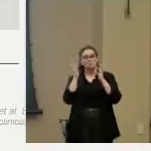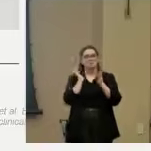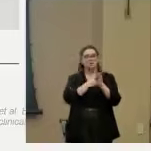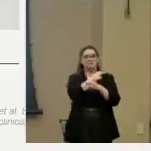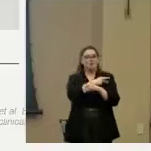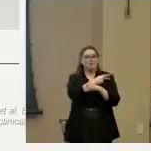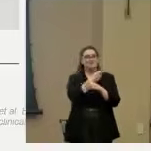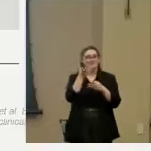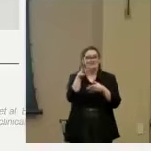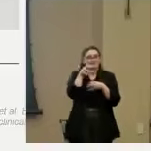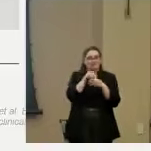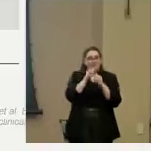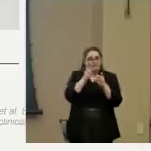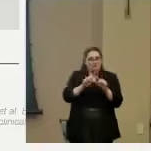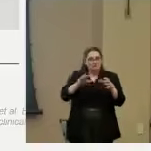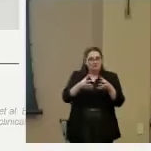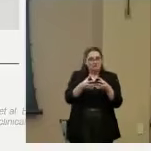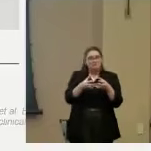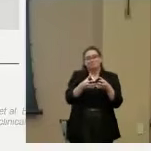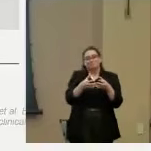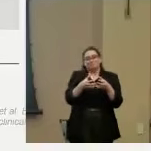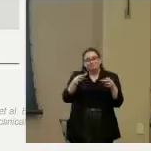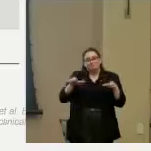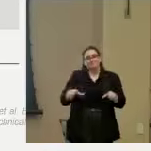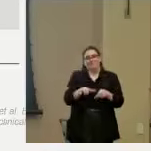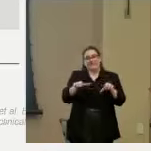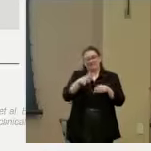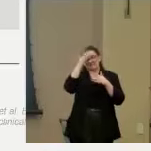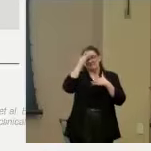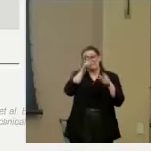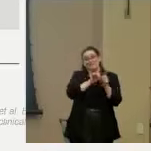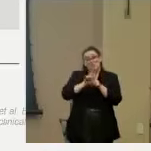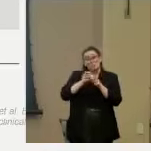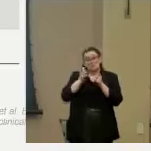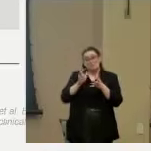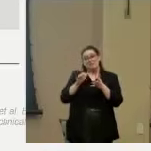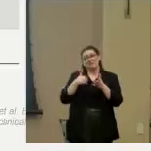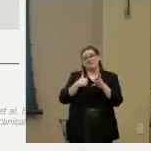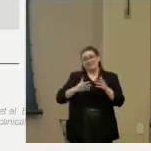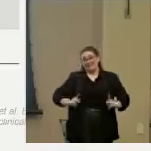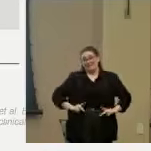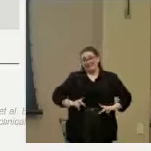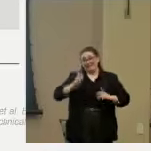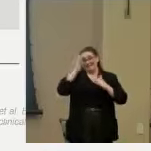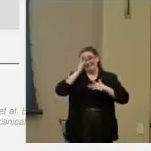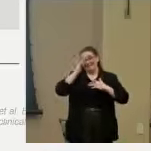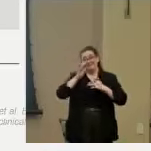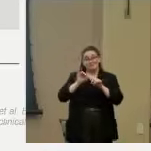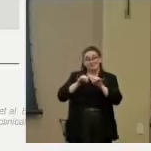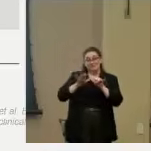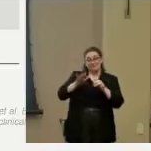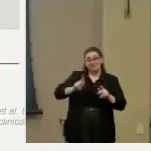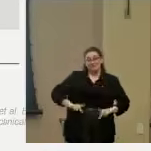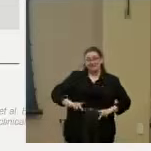disease. More than half of our patients also came in with kidney disease. And a measure of their